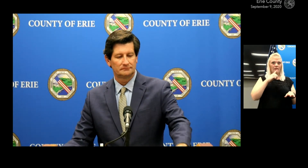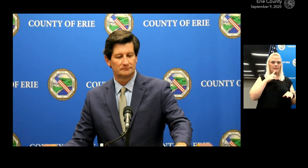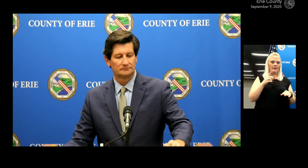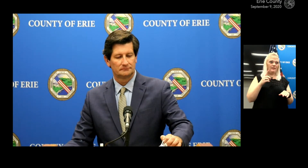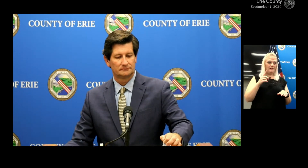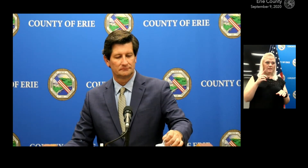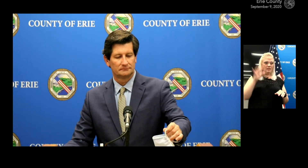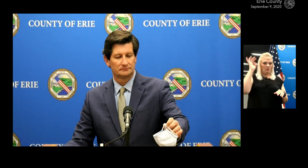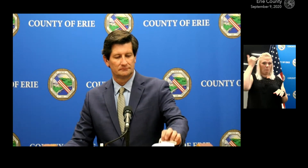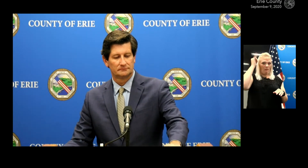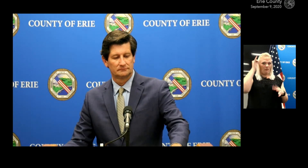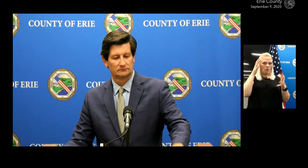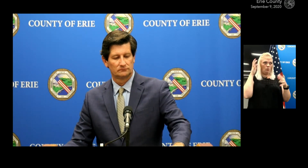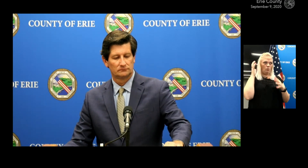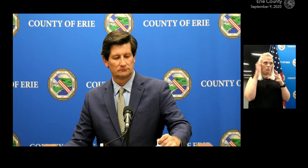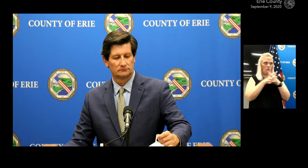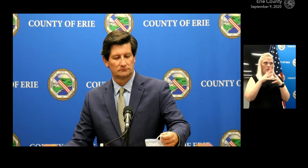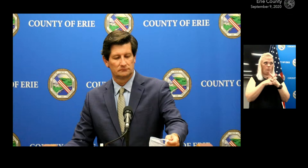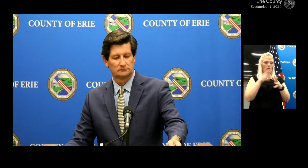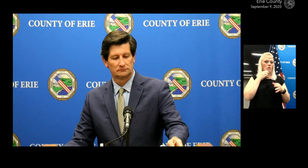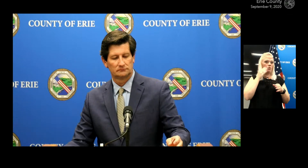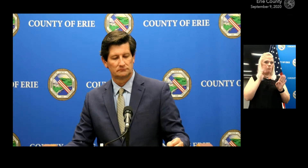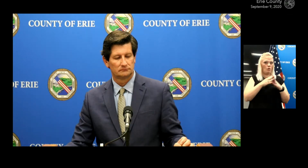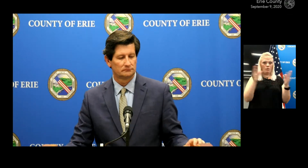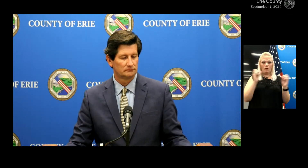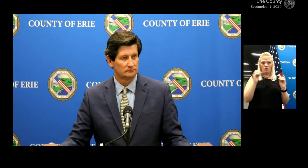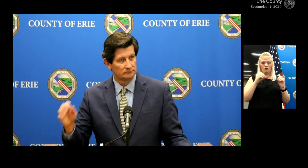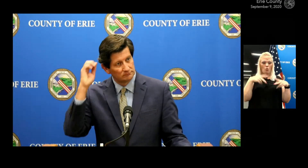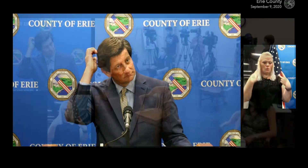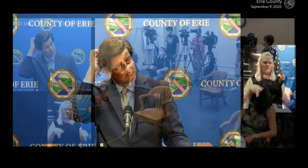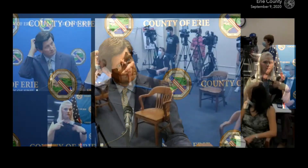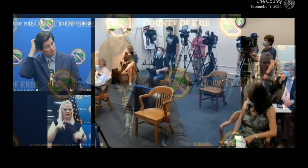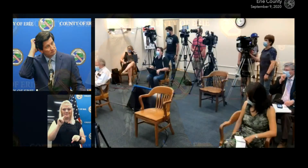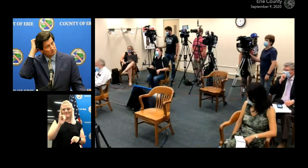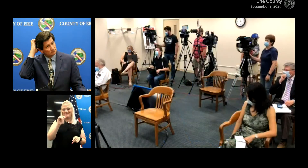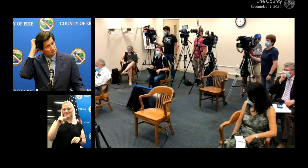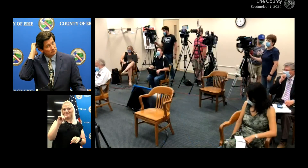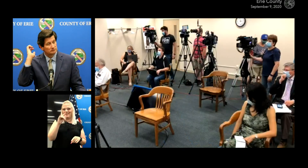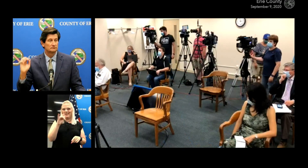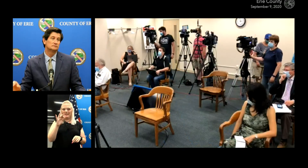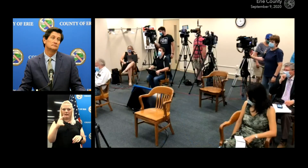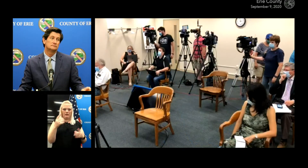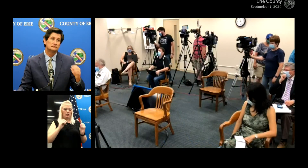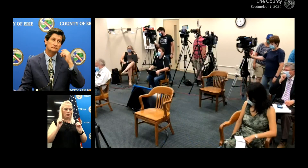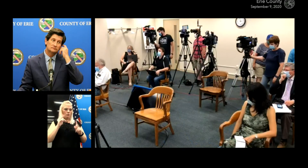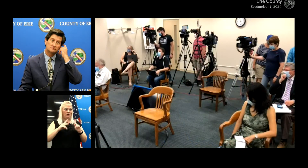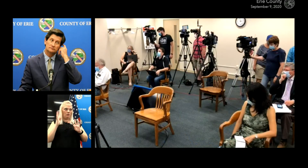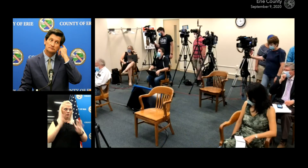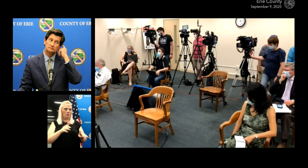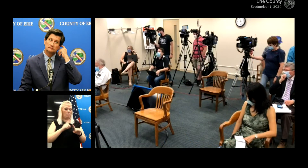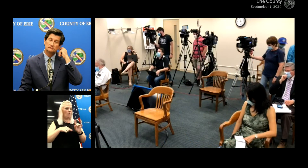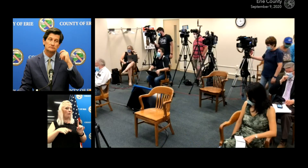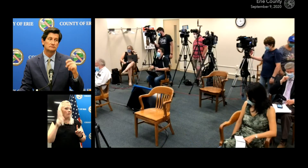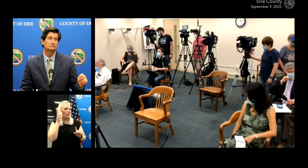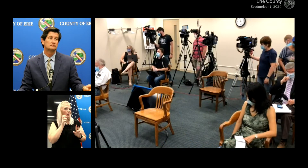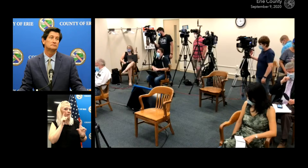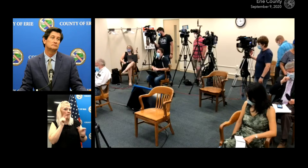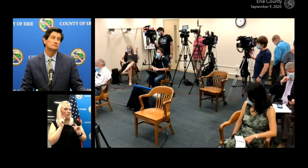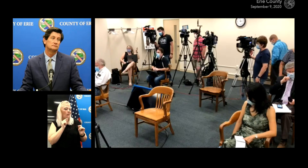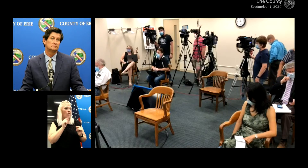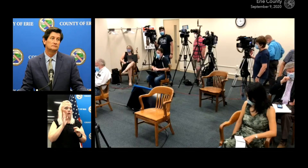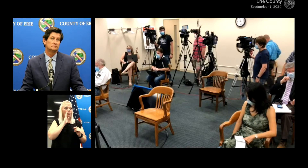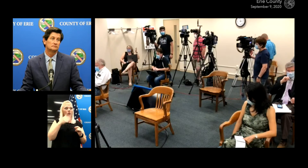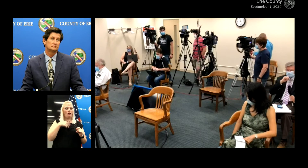opener. There is no tailgating, there are no fans. However, we've heard rumblings that there's possibly going to be a